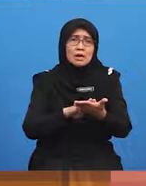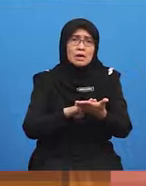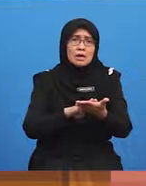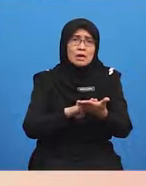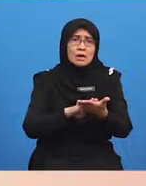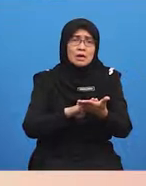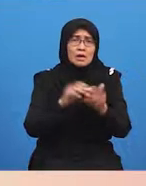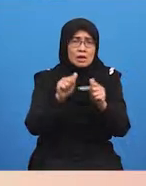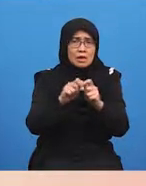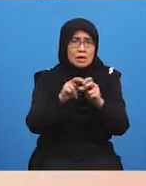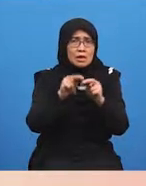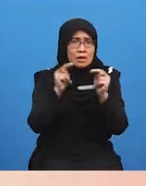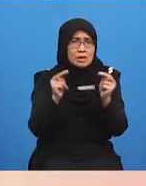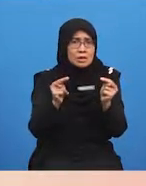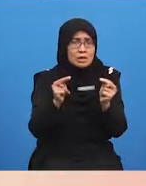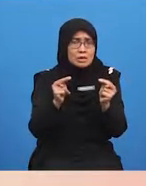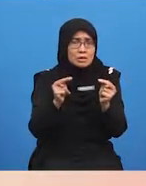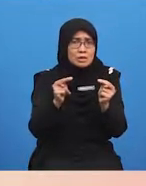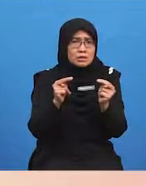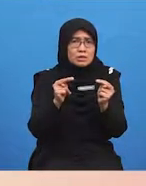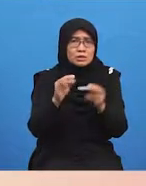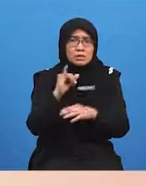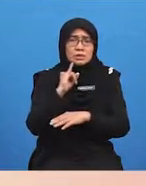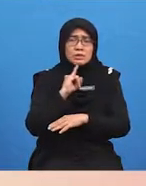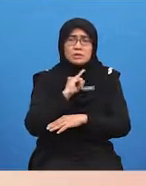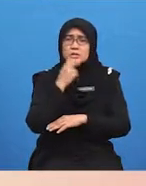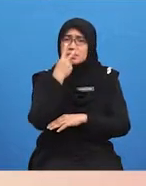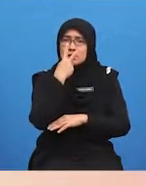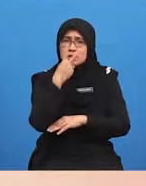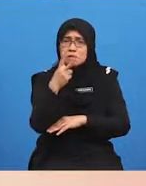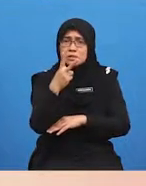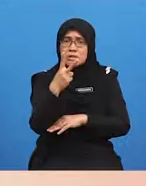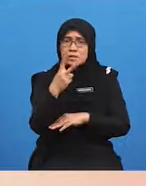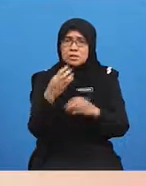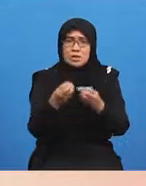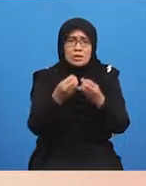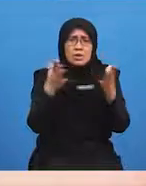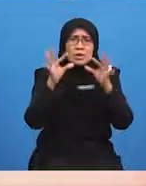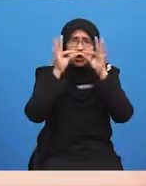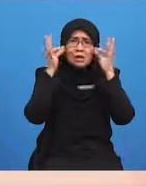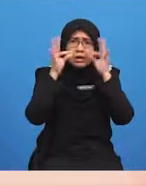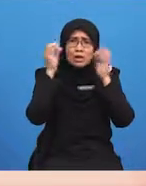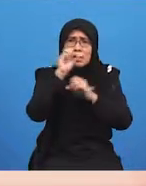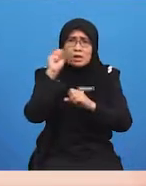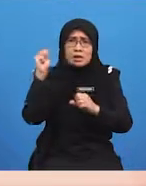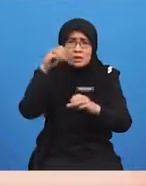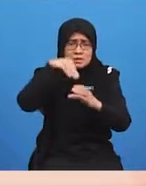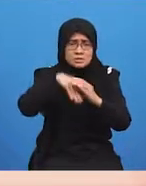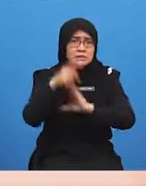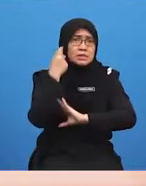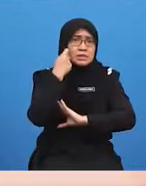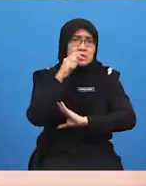YOLO? I saw many cats in your house. Cats? Oh